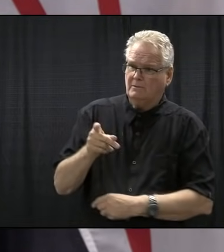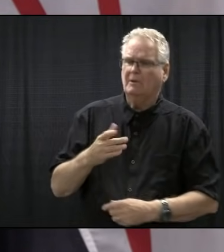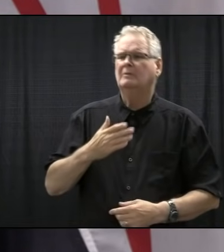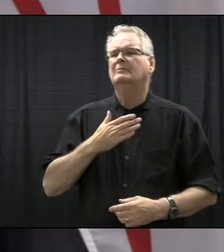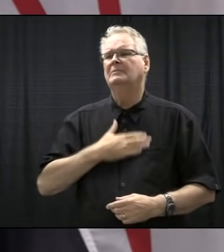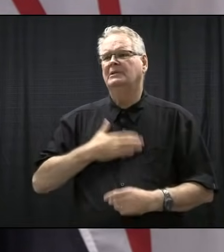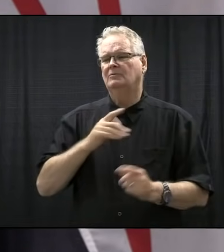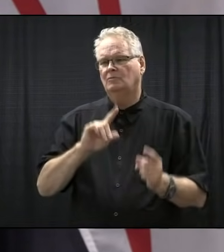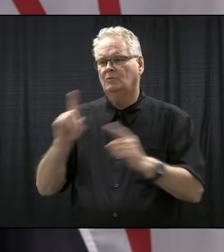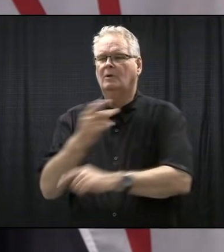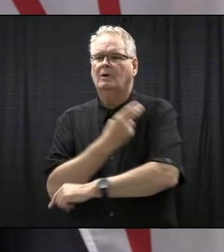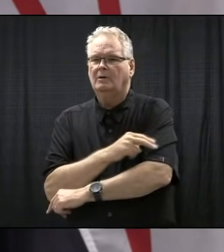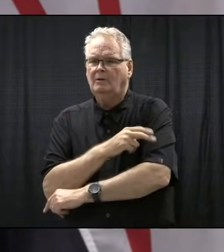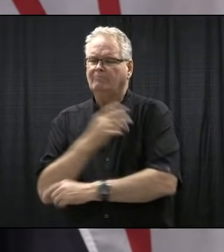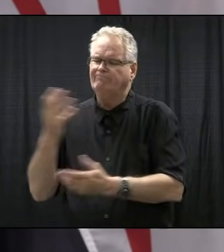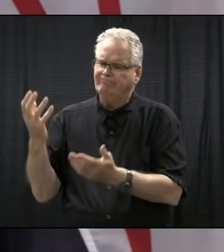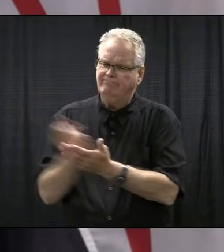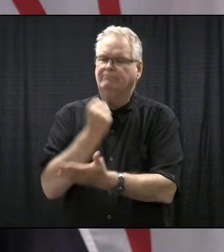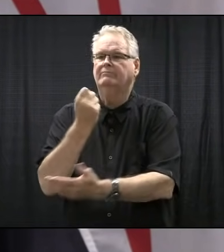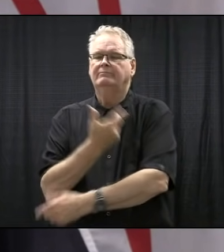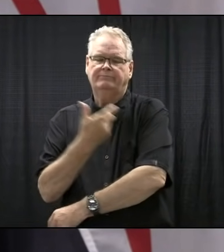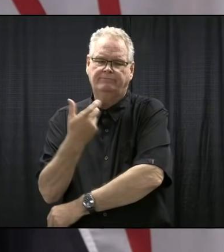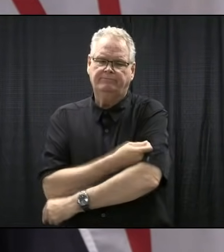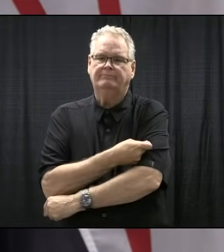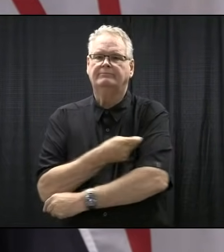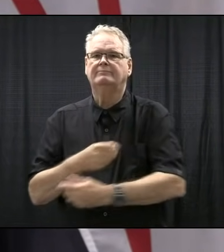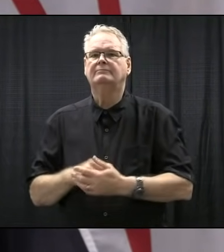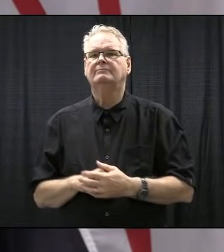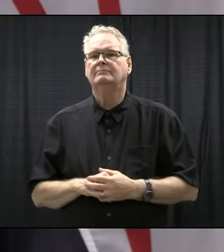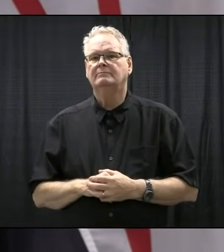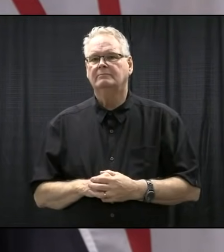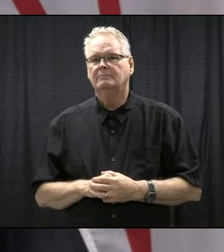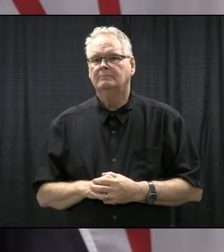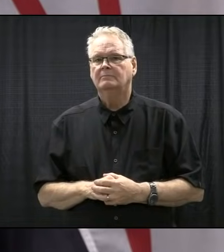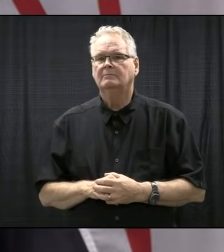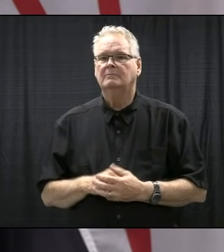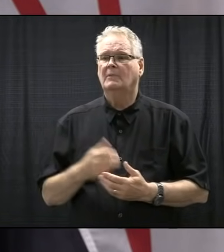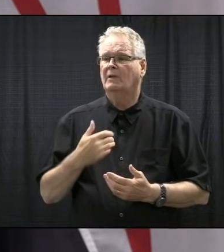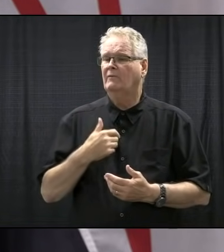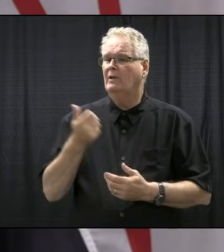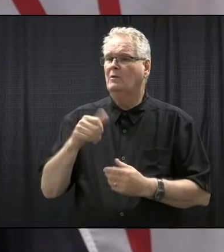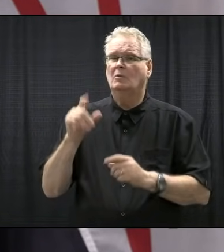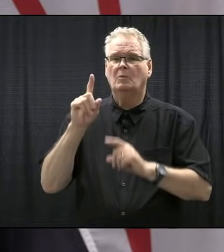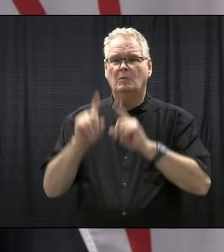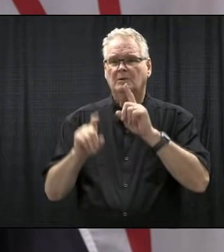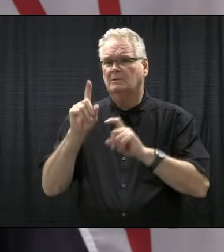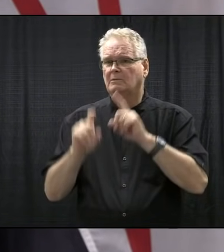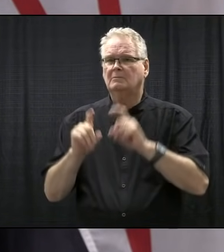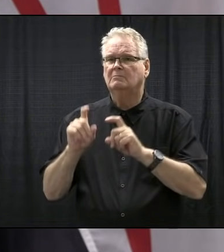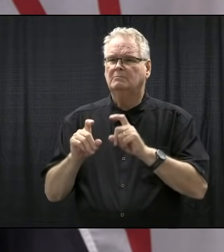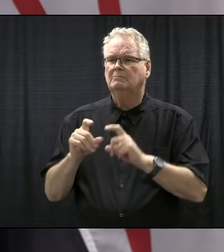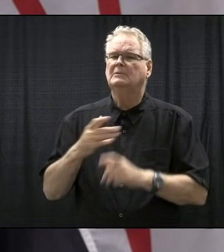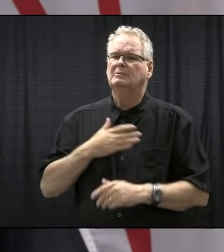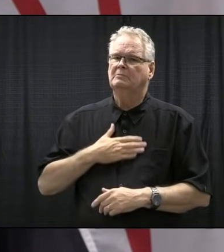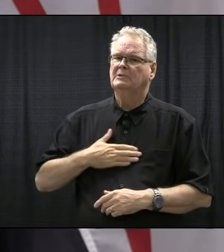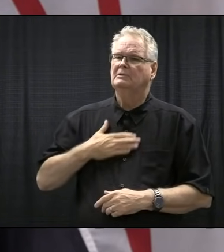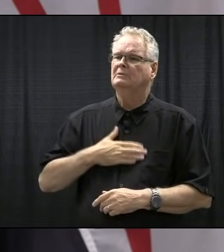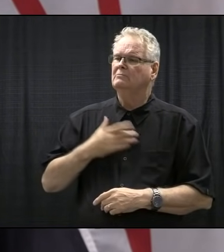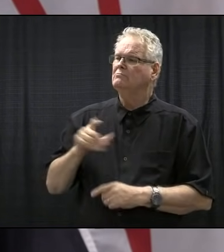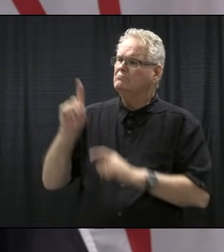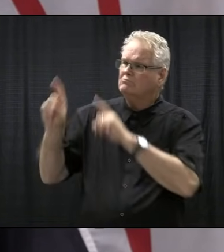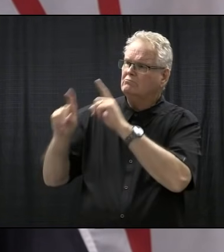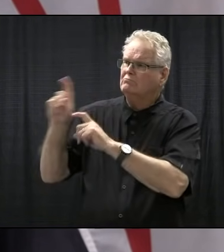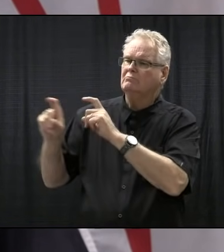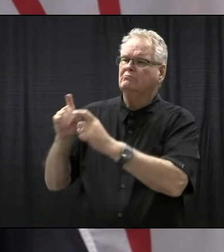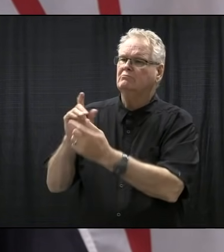also speak with a healthcare provider, such as your family doctor, a pharmacist, or a public health nurse. Misinformation is among the